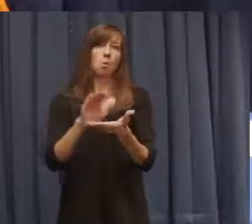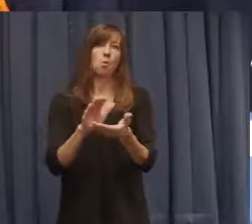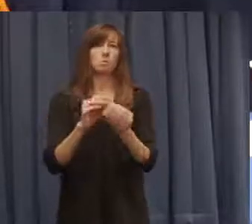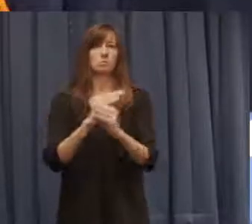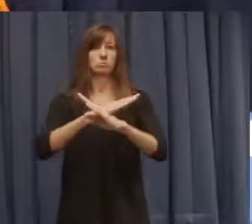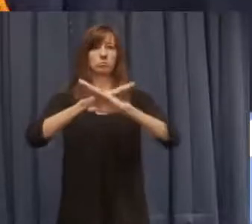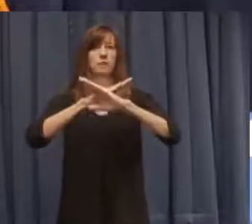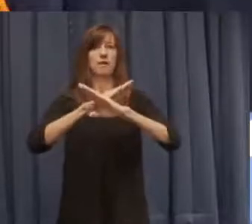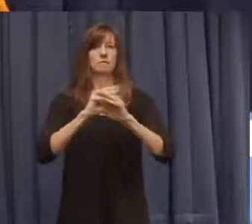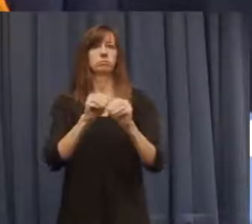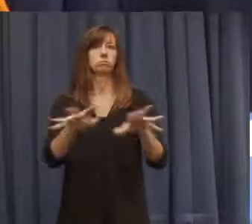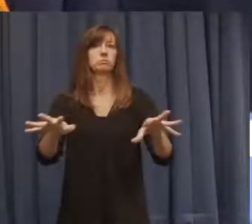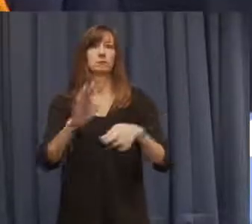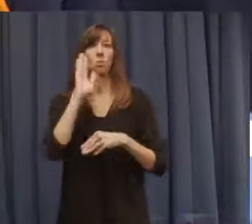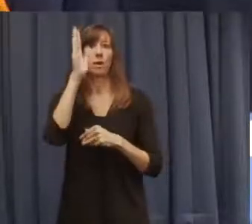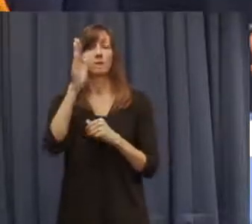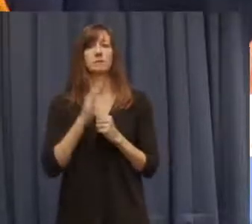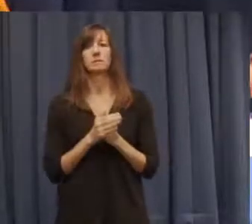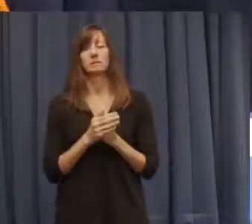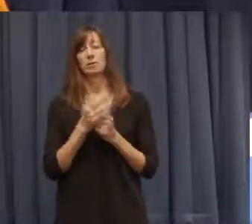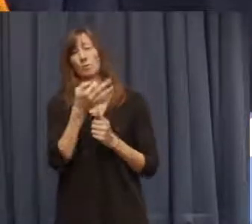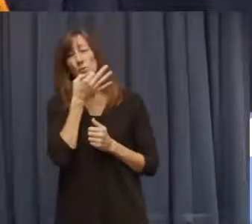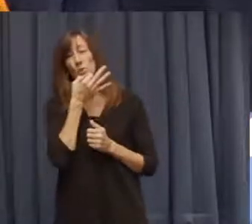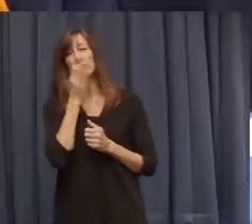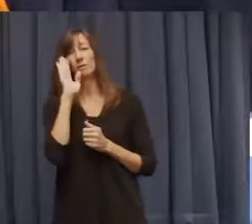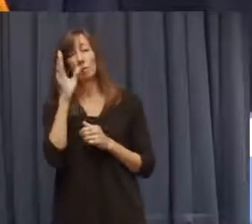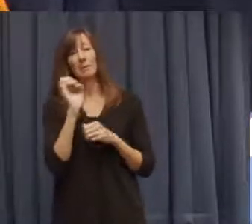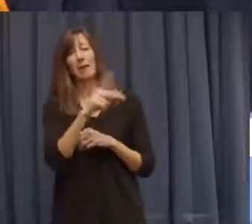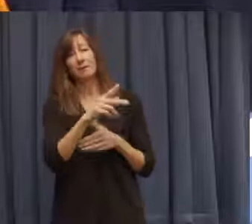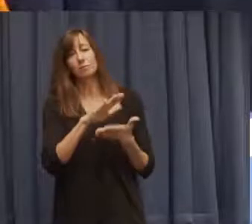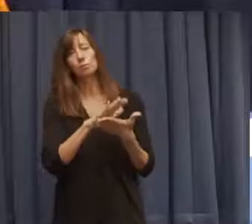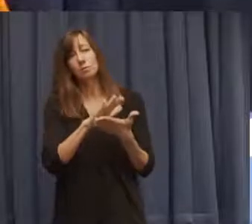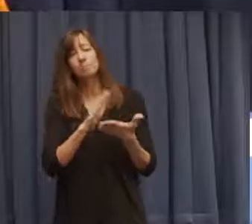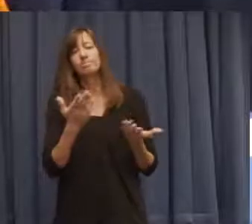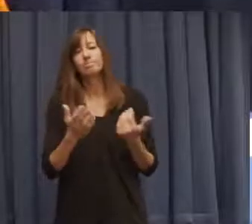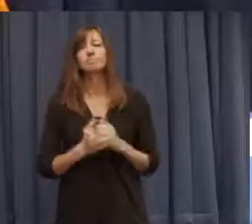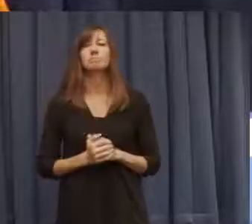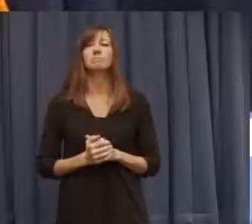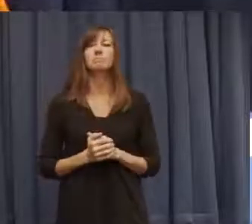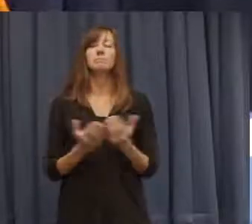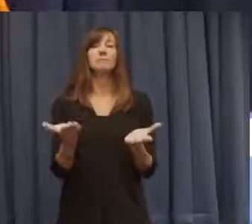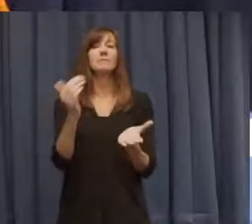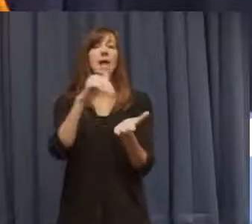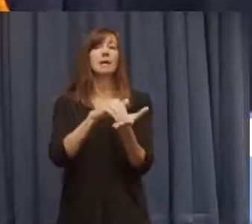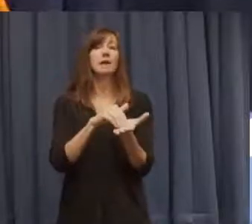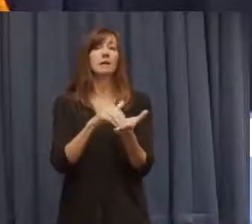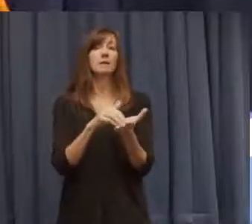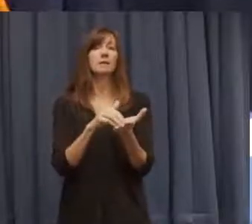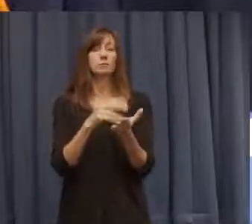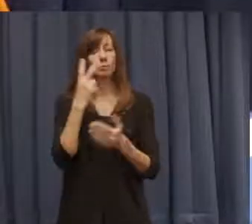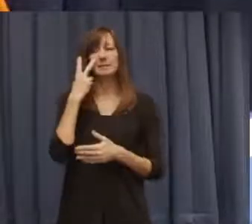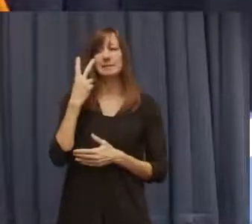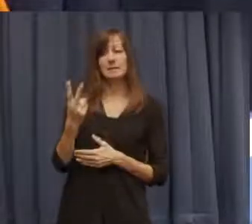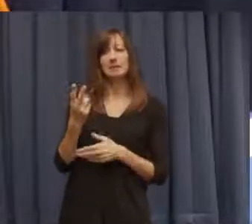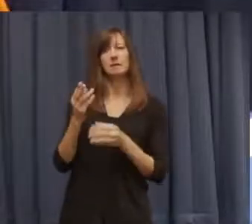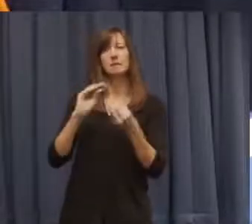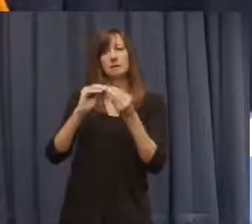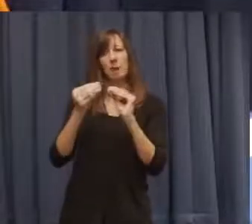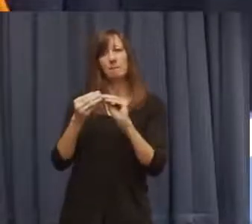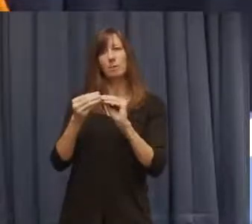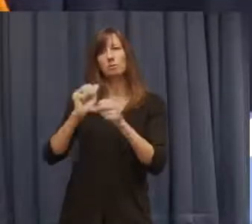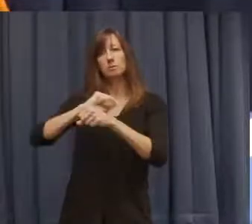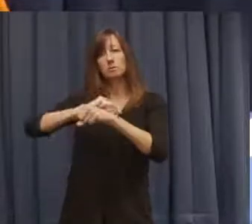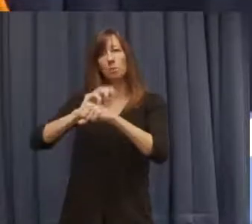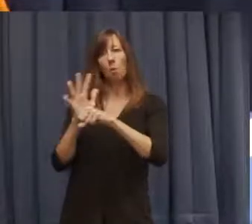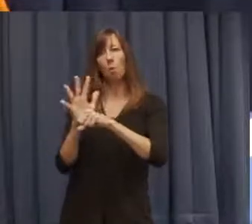So really, again, I just want to reiterate that while we are seeing the numbers go up, I do feel